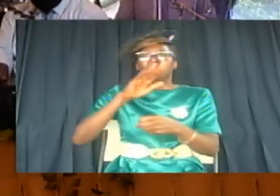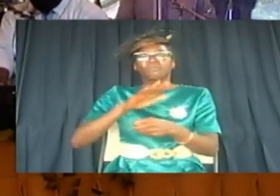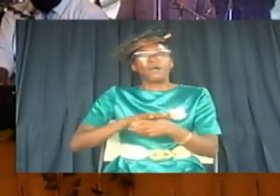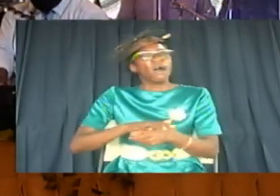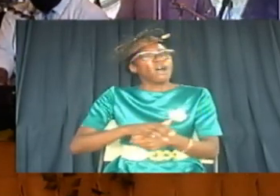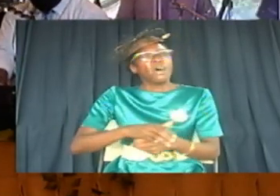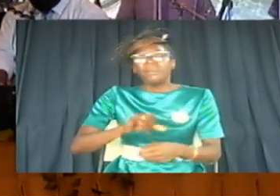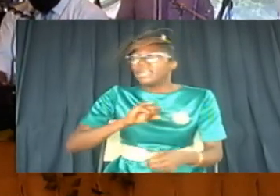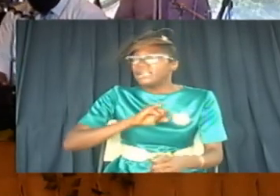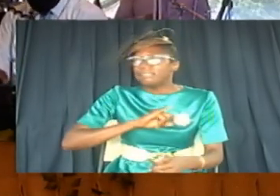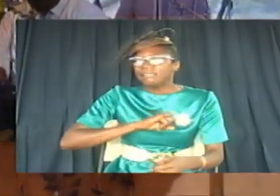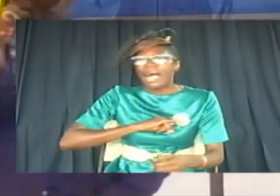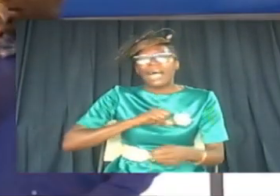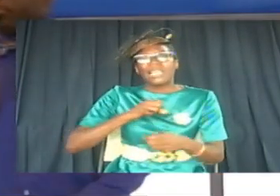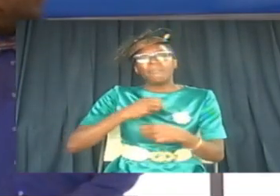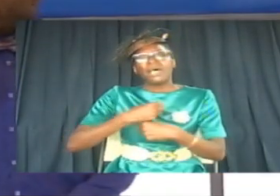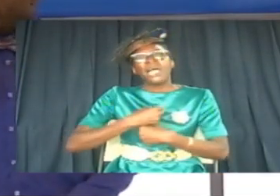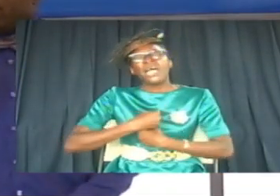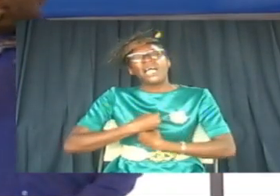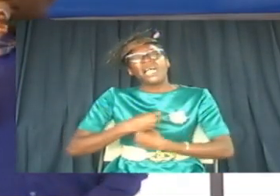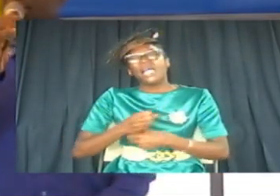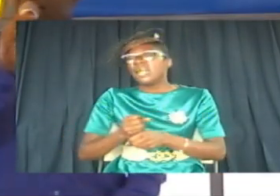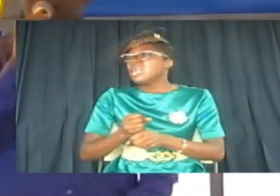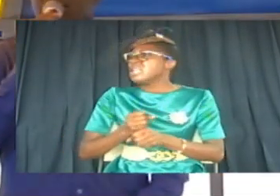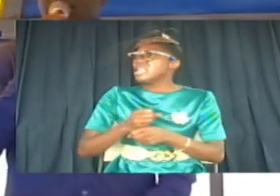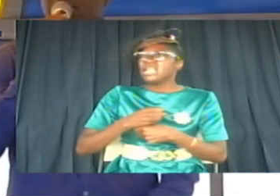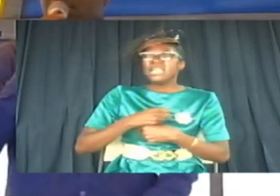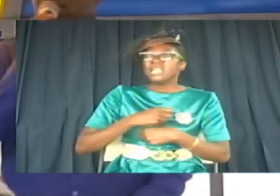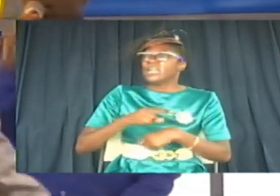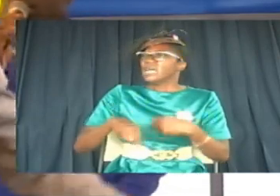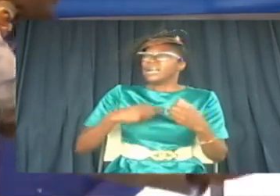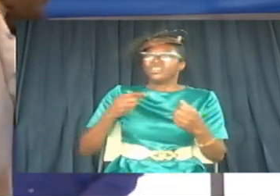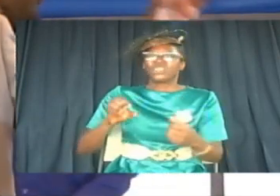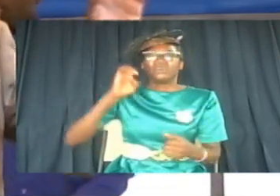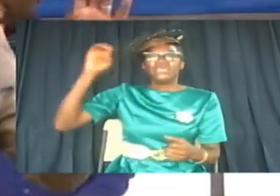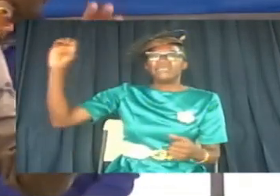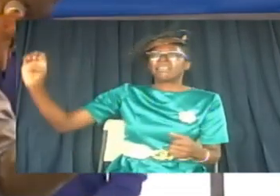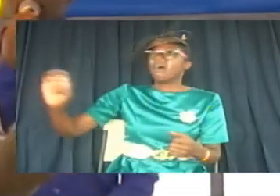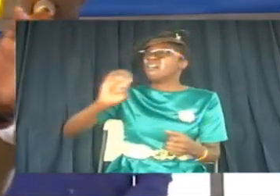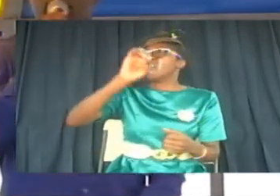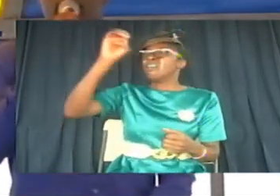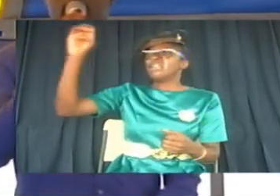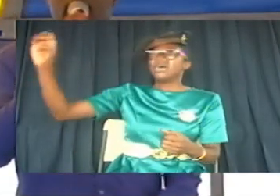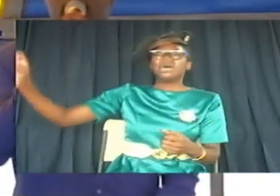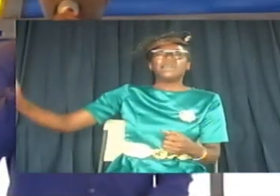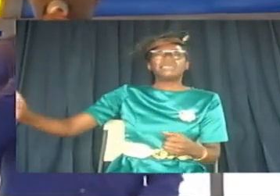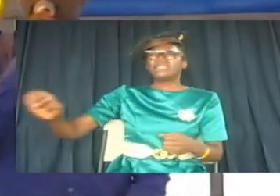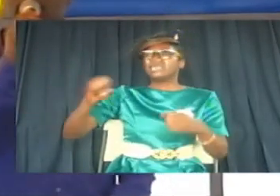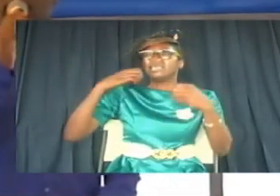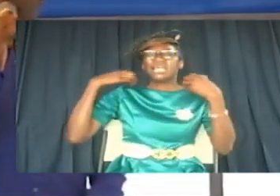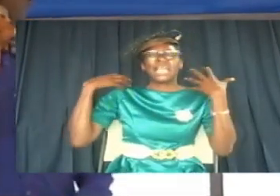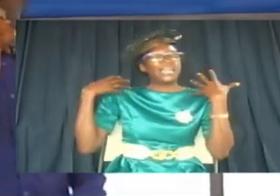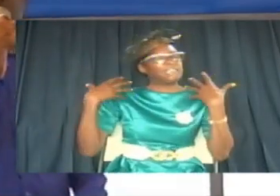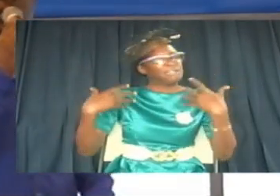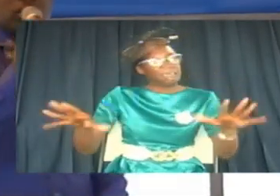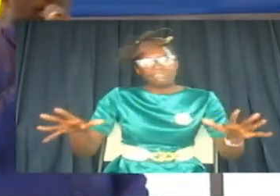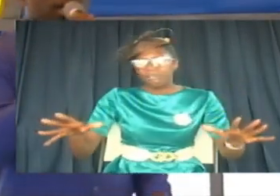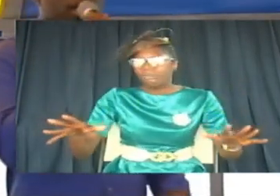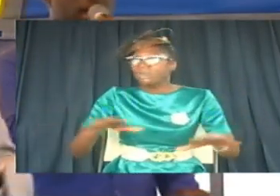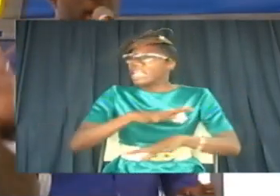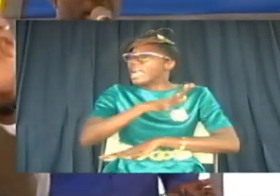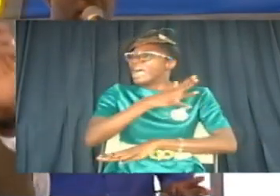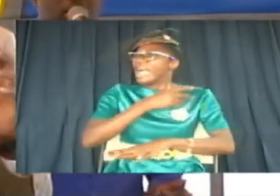This promise I make. Hallelujah. Should eternity.